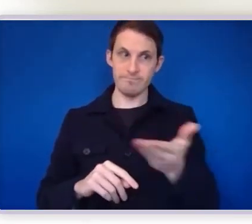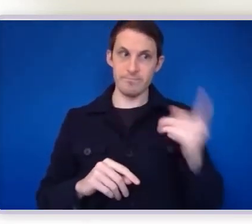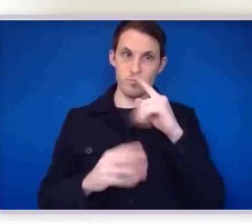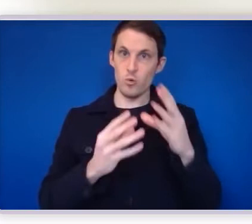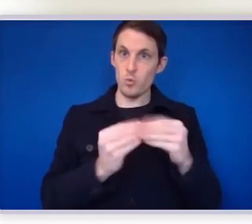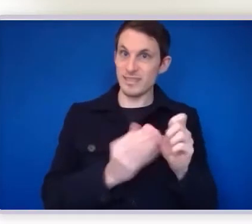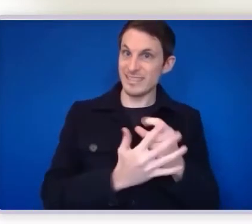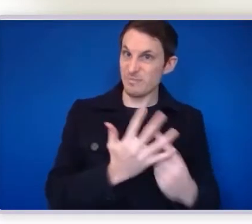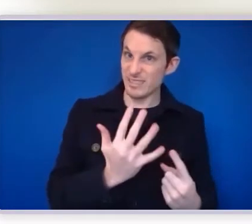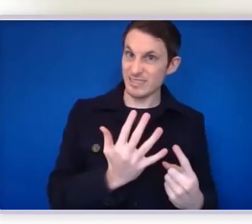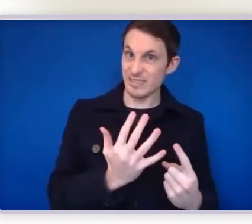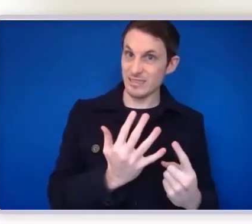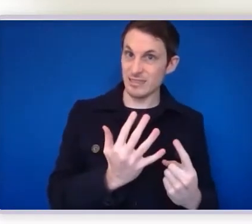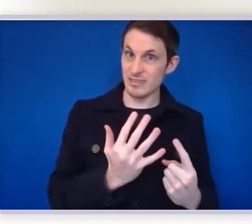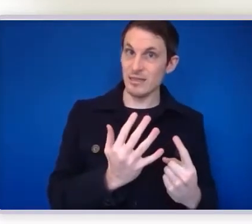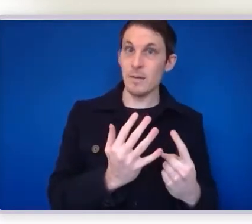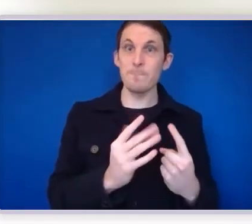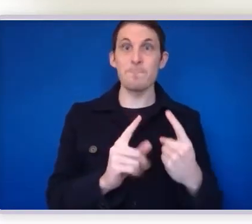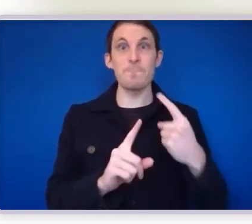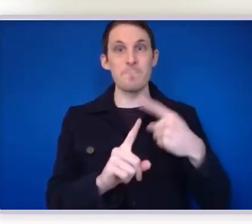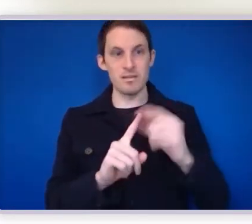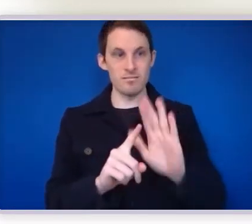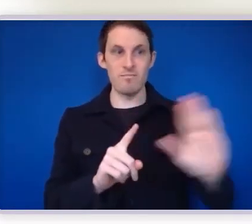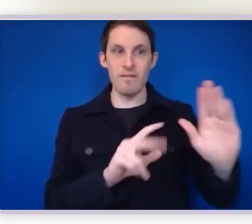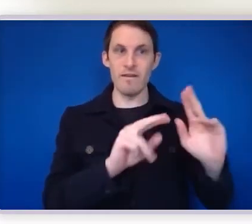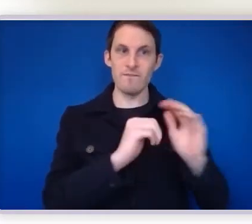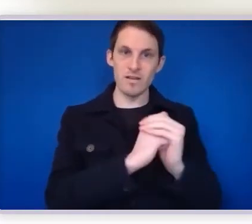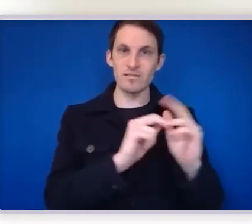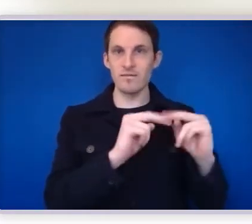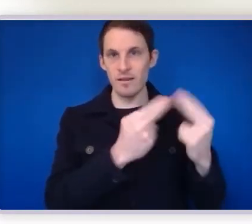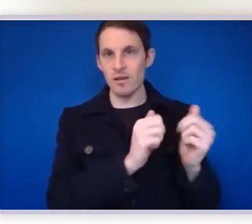as their friends, families and allies.